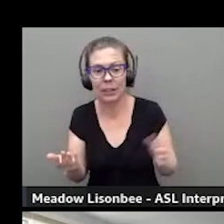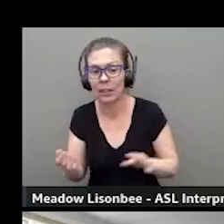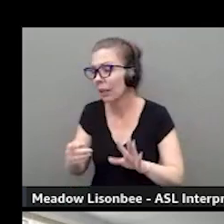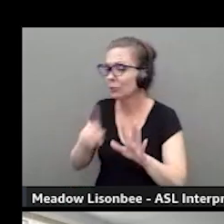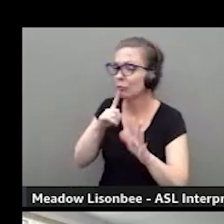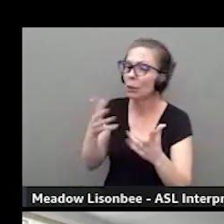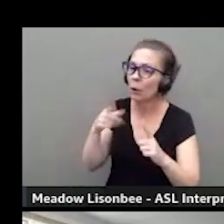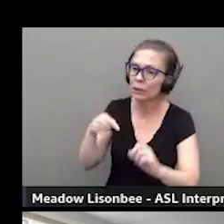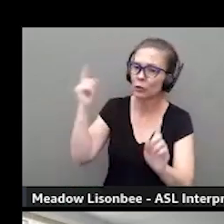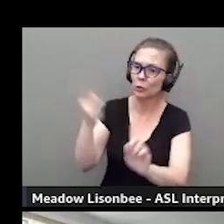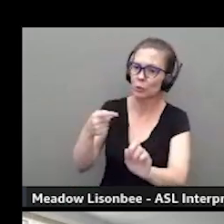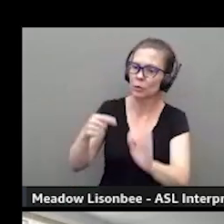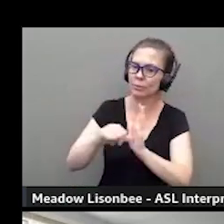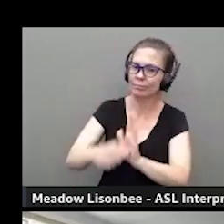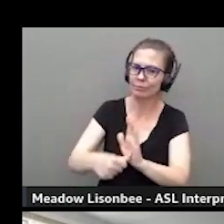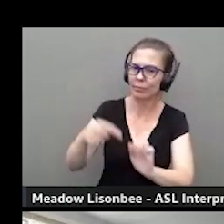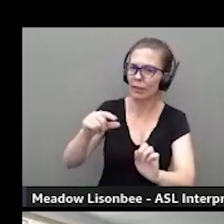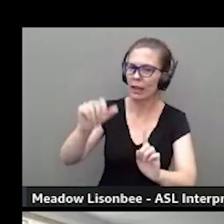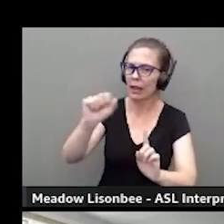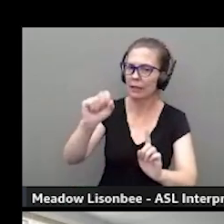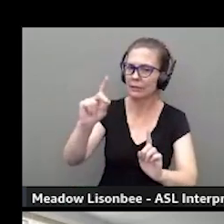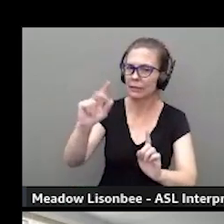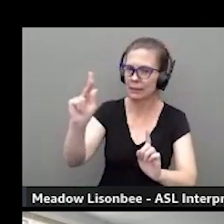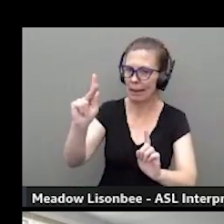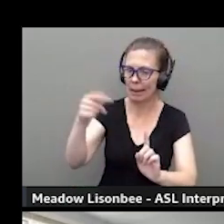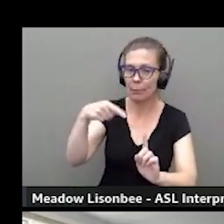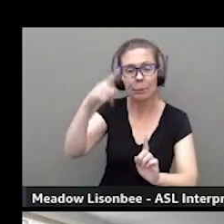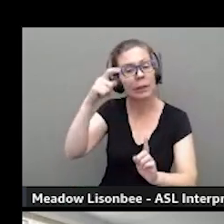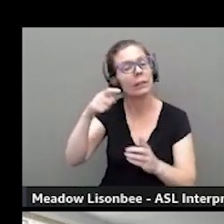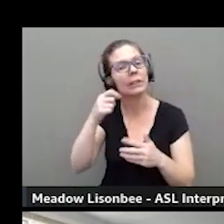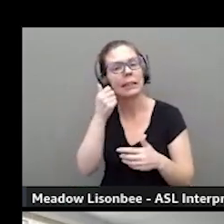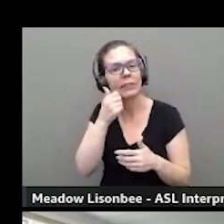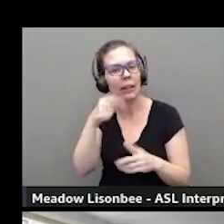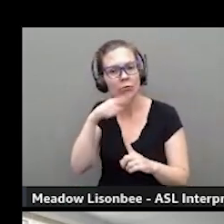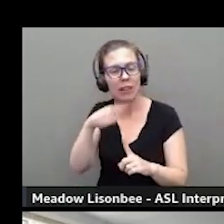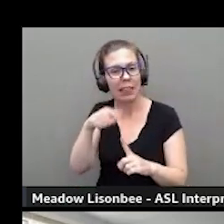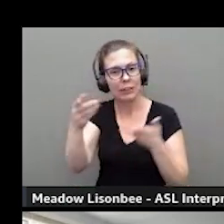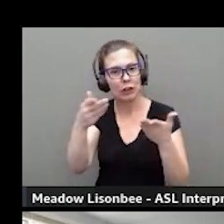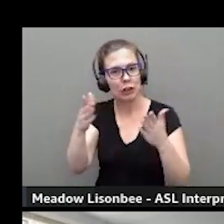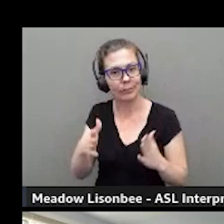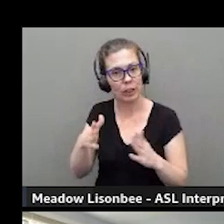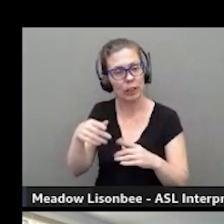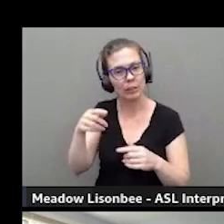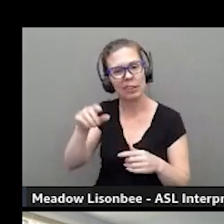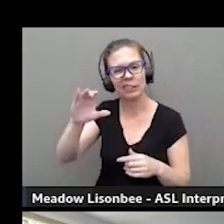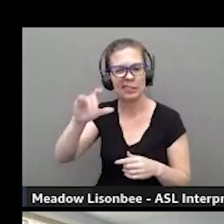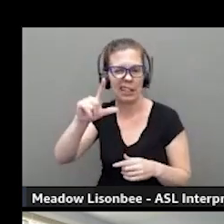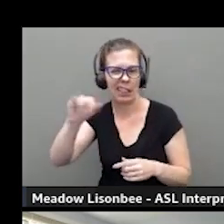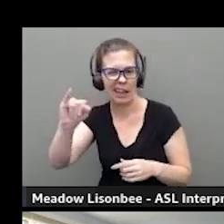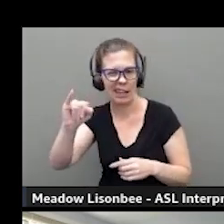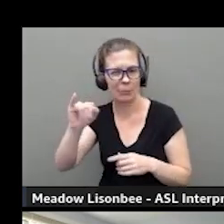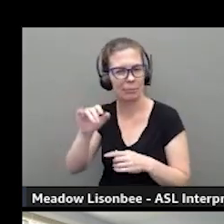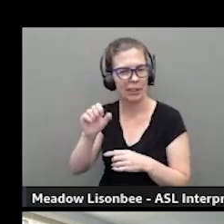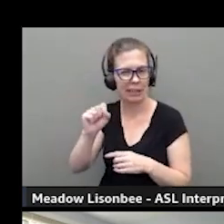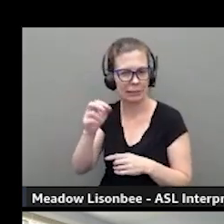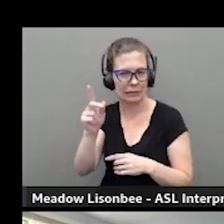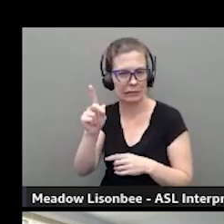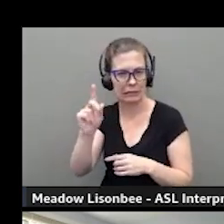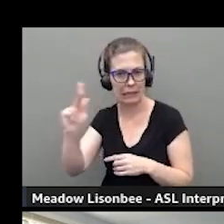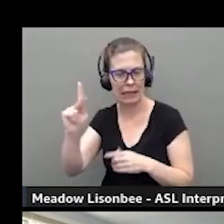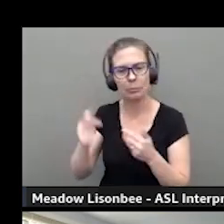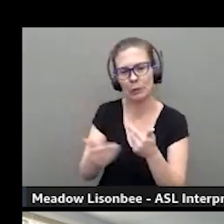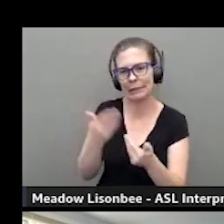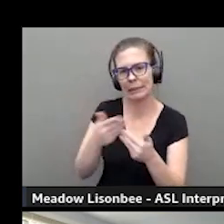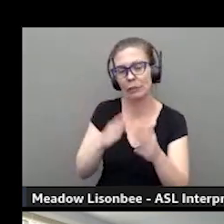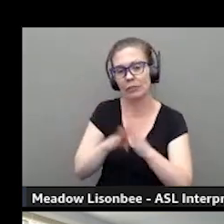to draw attention to the SDKs, because at the end of the day, our server-side SDKs, our CLIs, those SDKs are making it really easy for